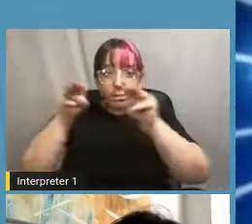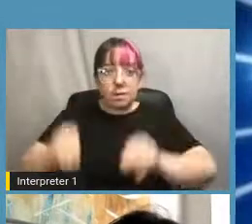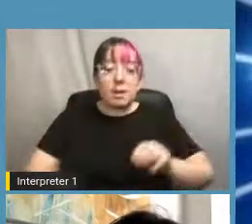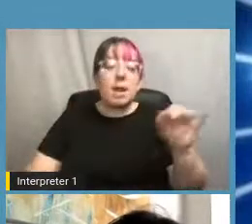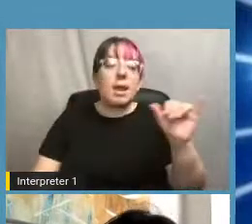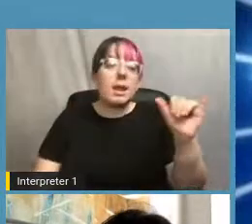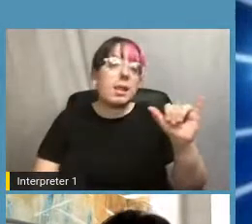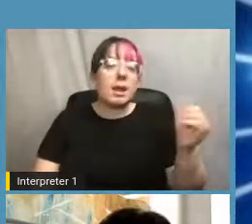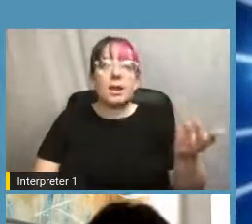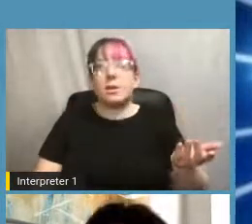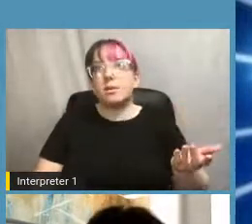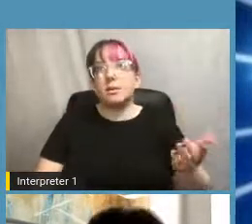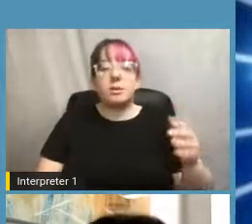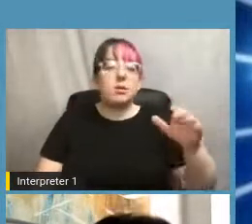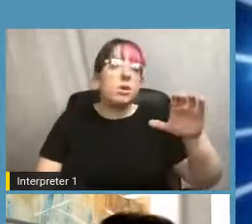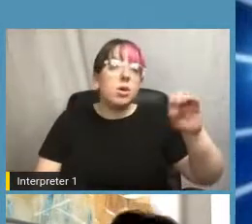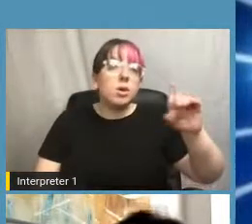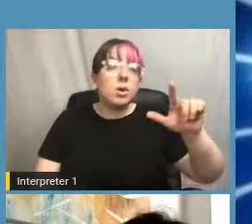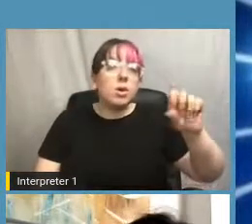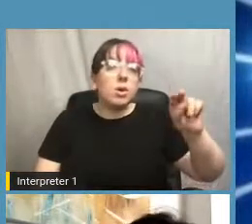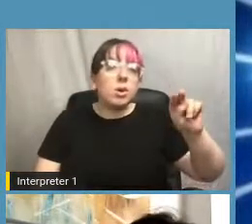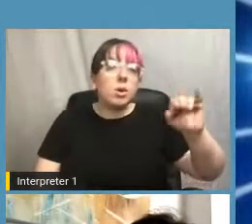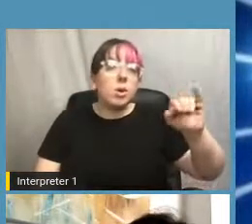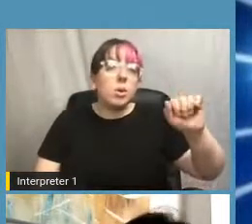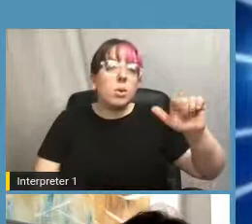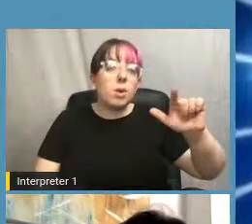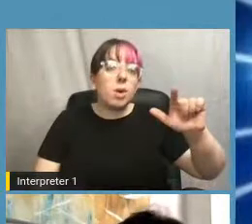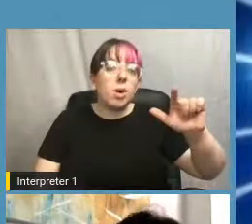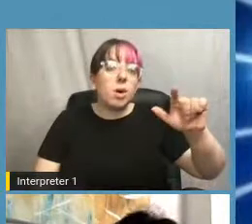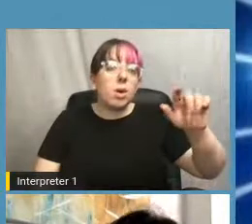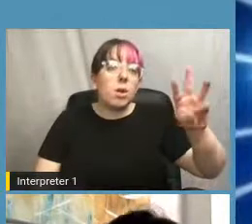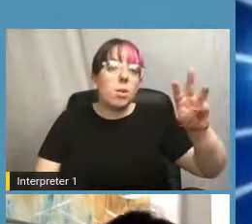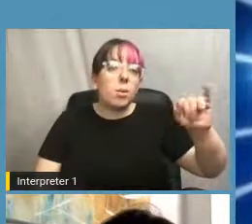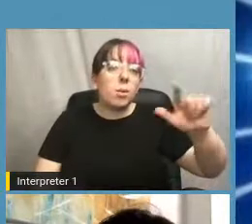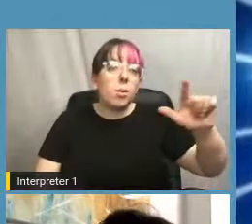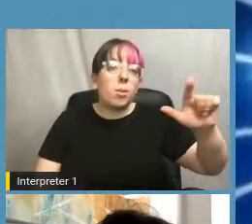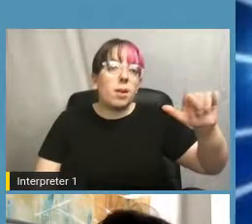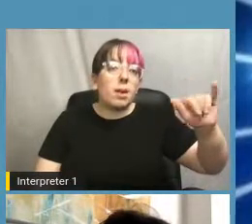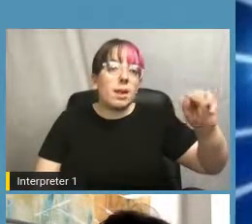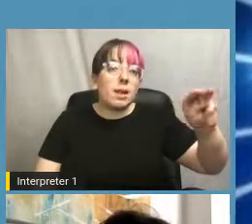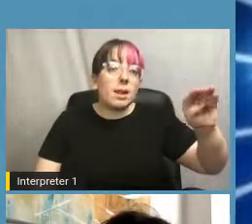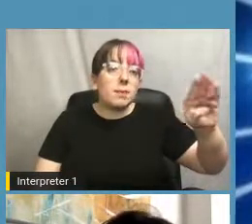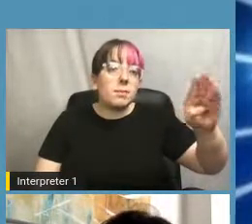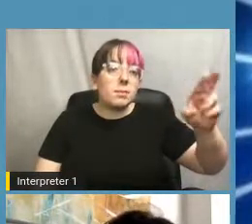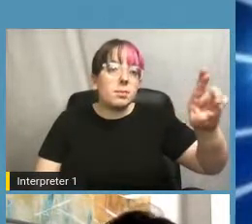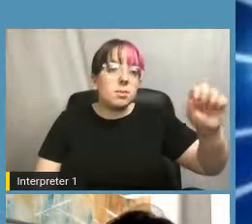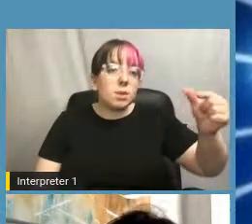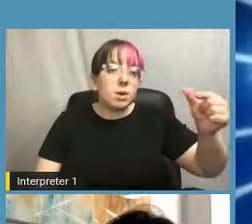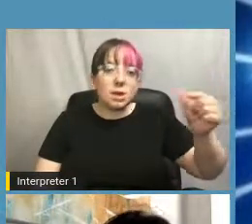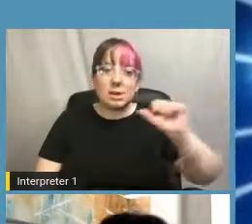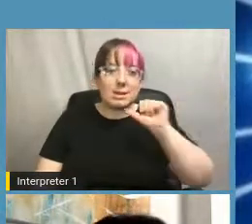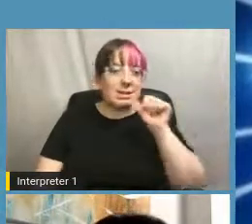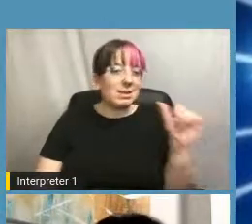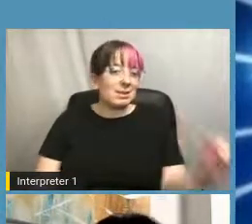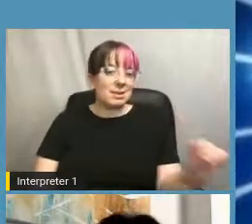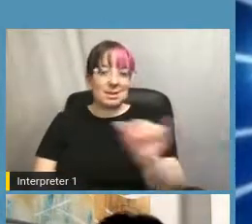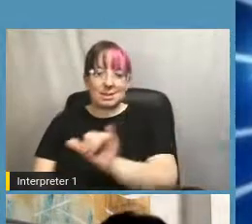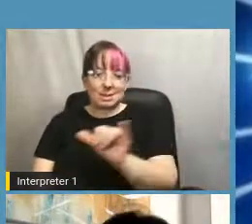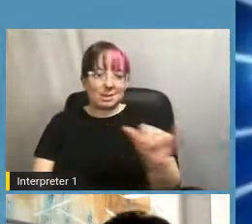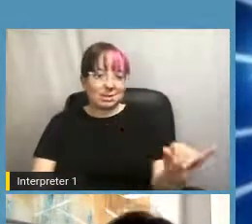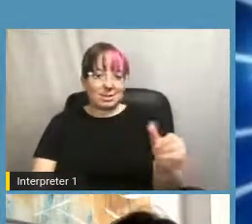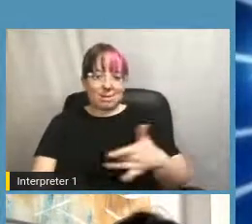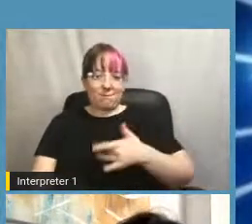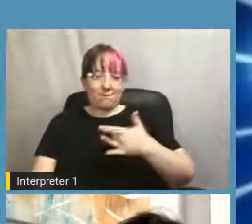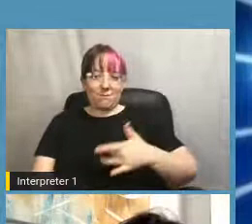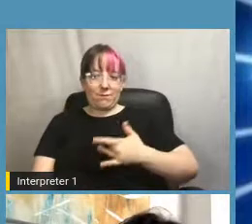I don't know, colonial Williamsburg, you will not have the same feeling for an object. So if you